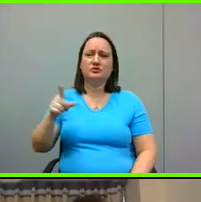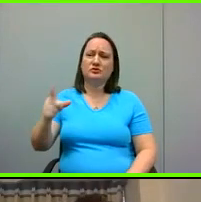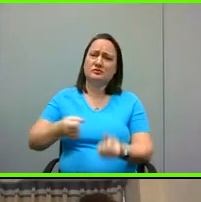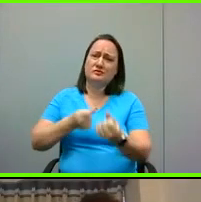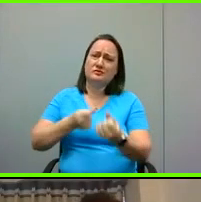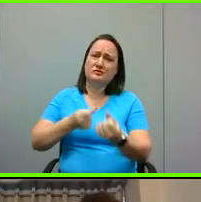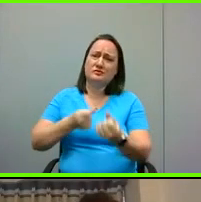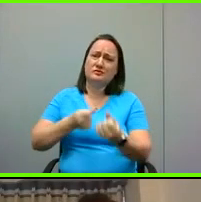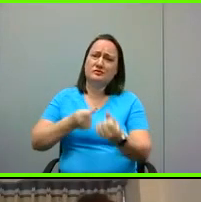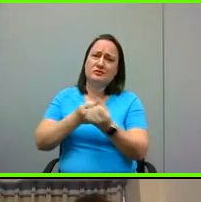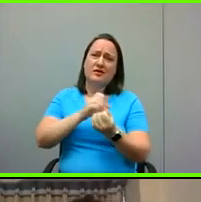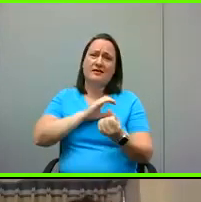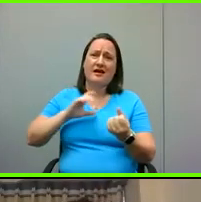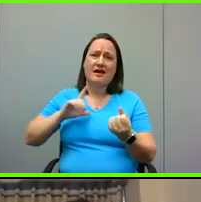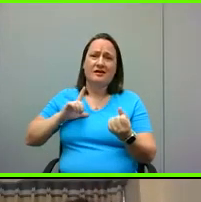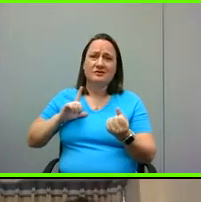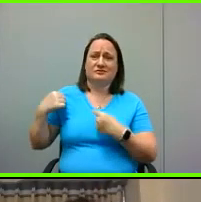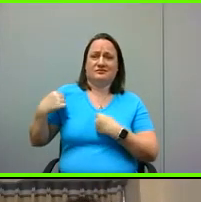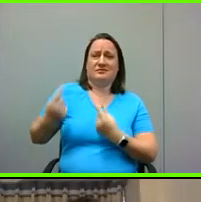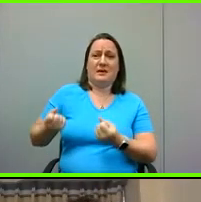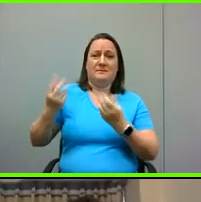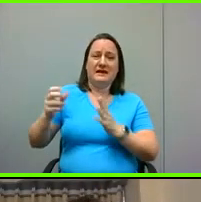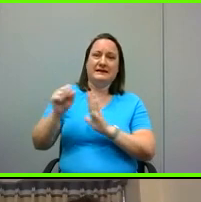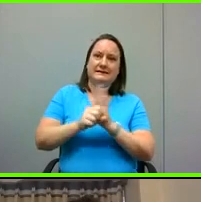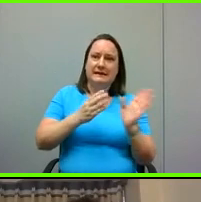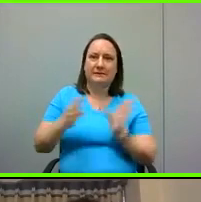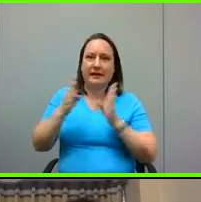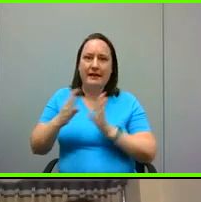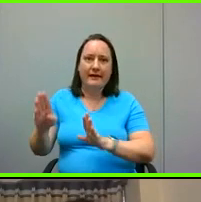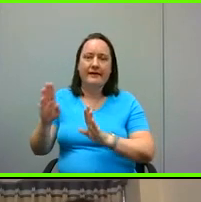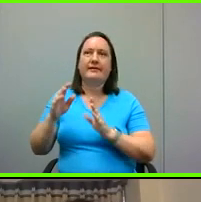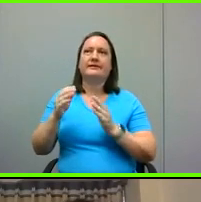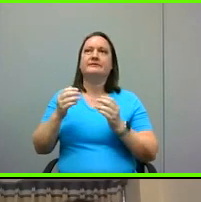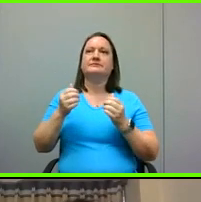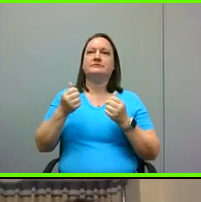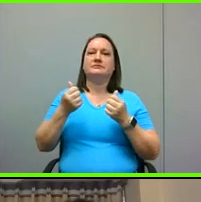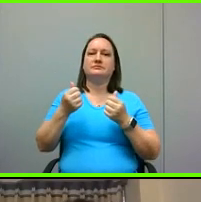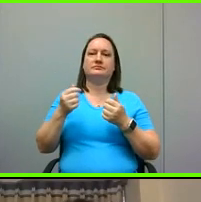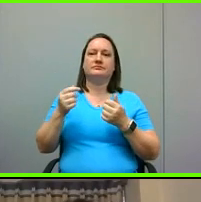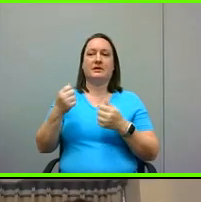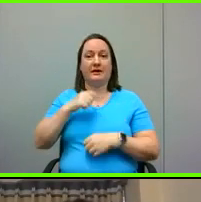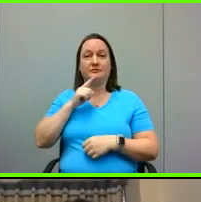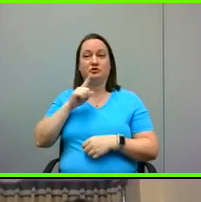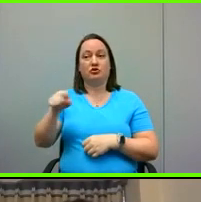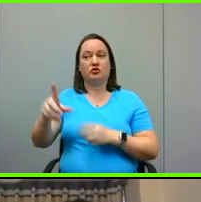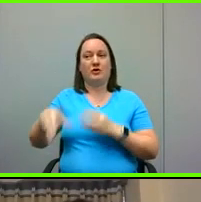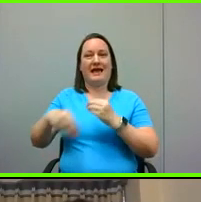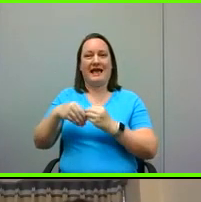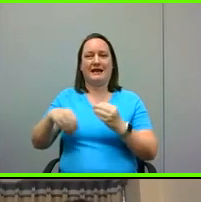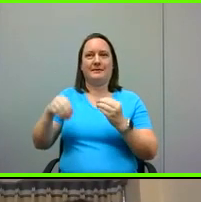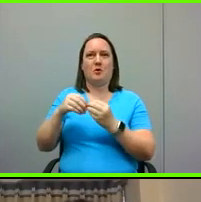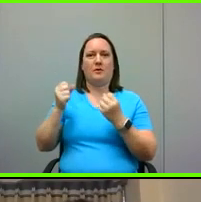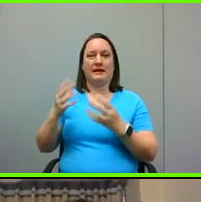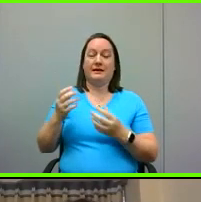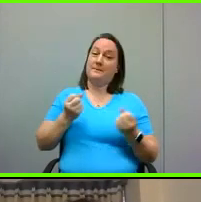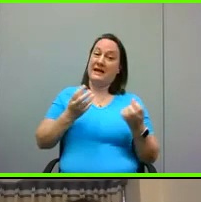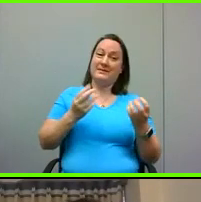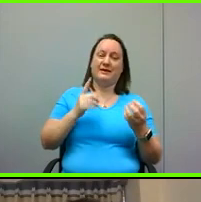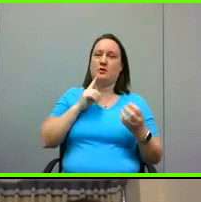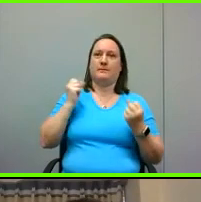many, many state plan efforts. And I bet you're adding more manys to that. And